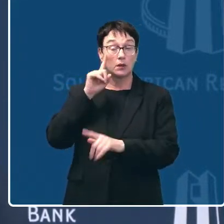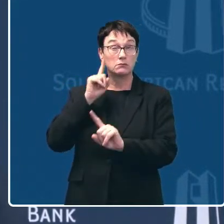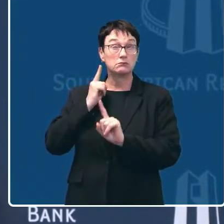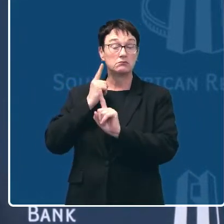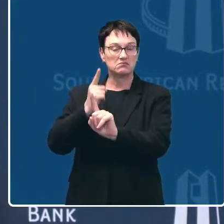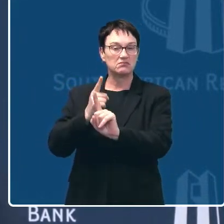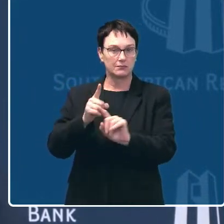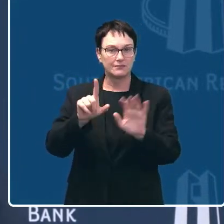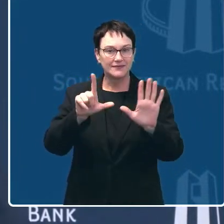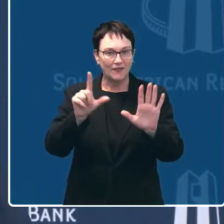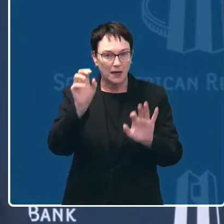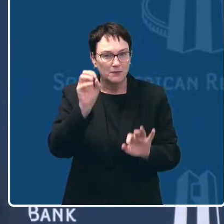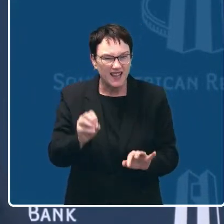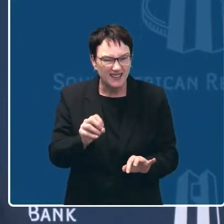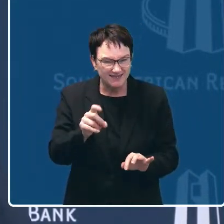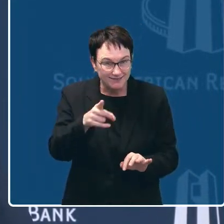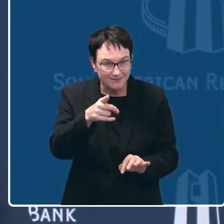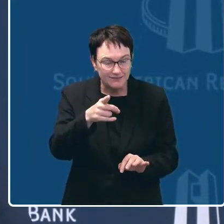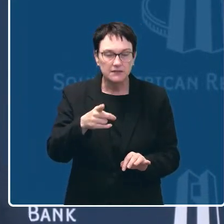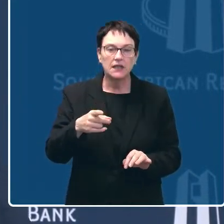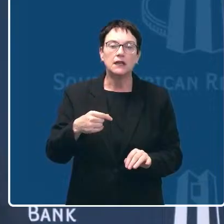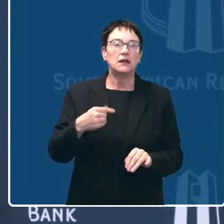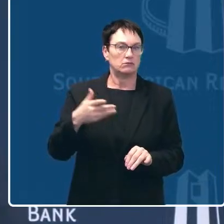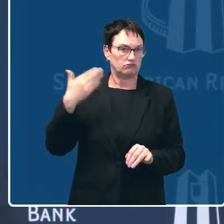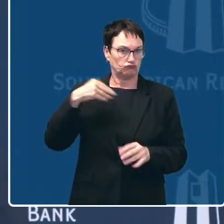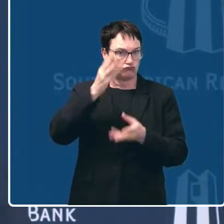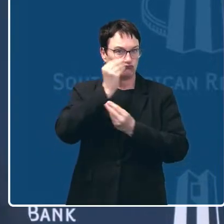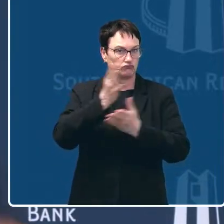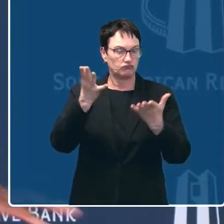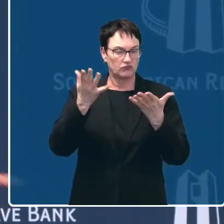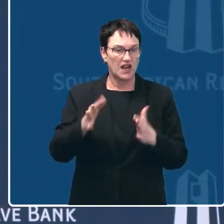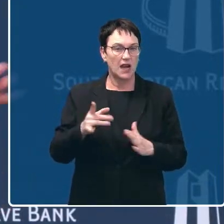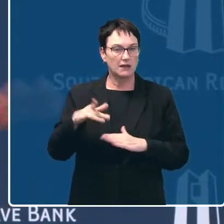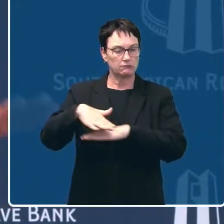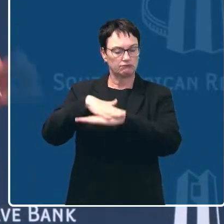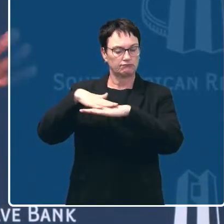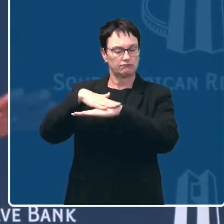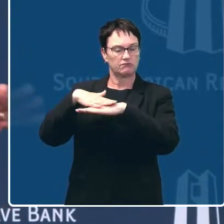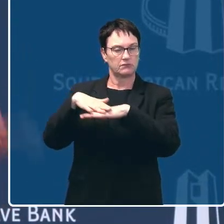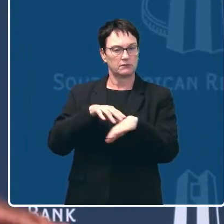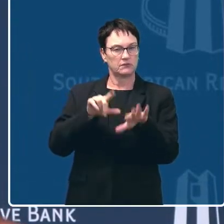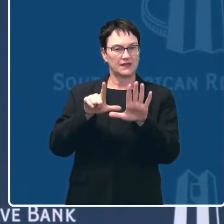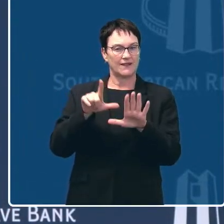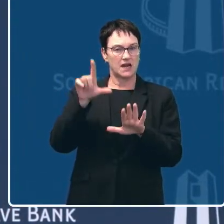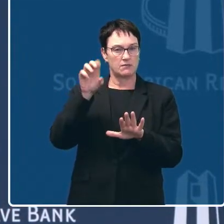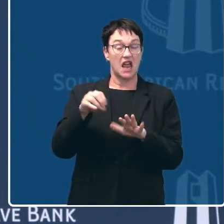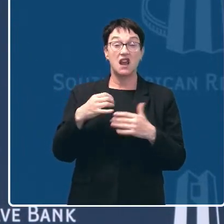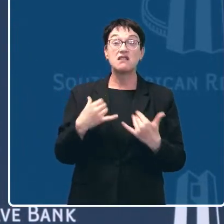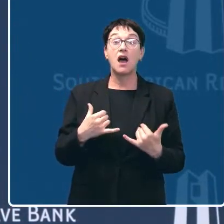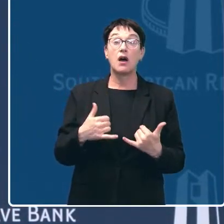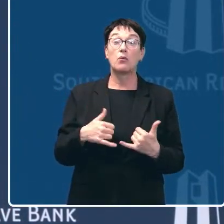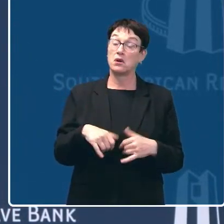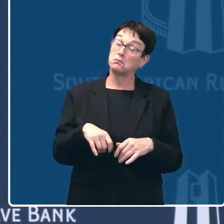we had talked about, and that is our baseline. We are at 7.25